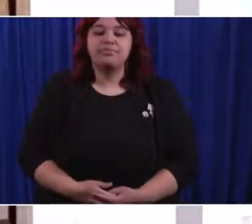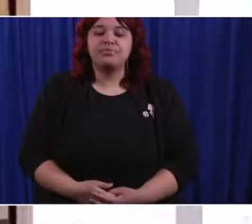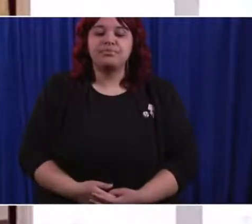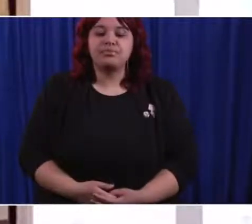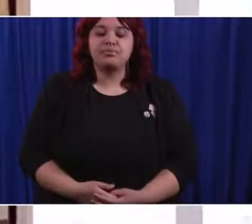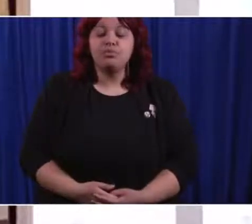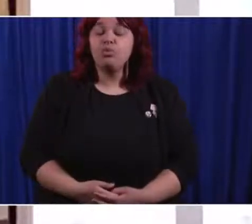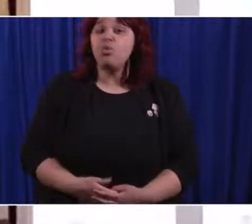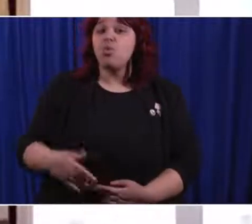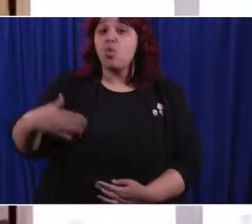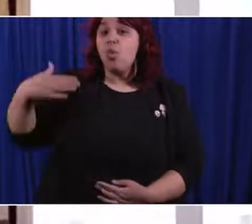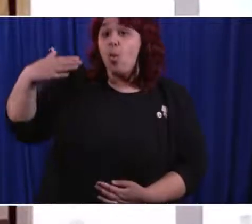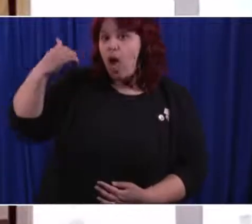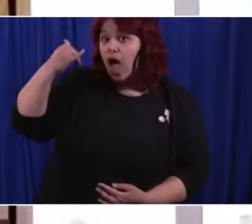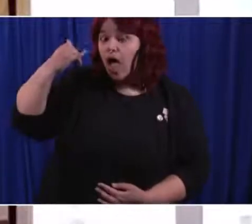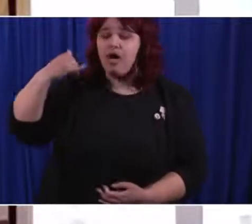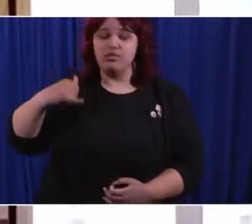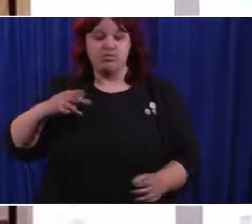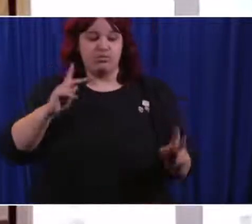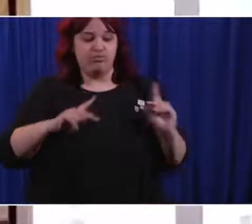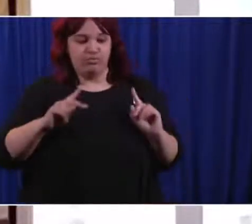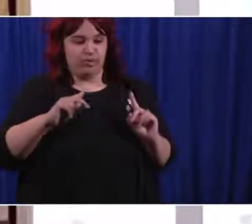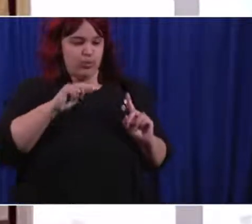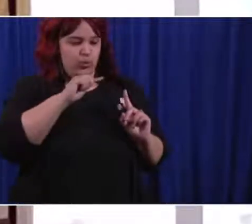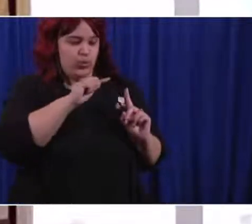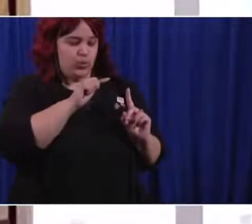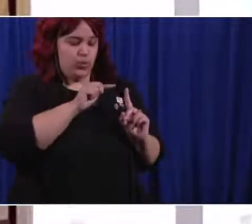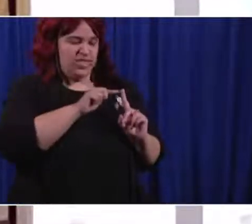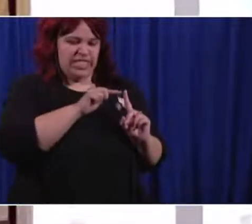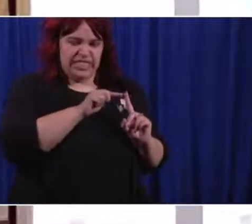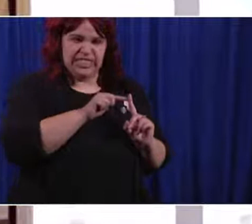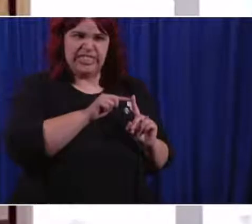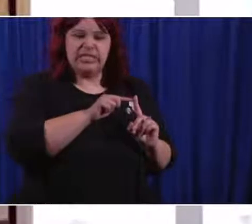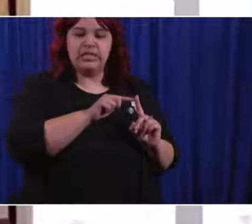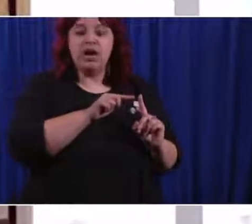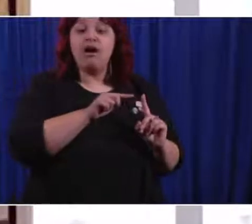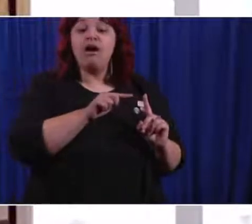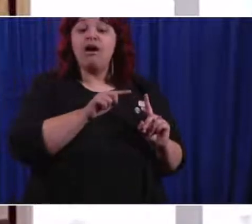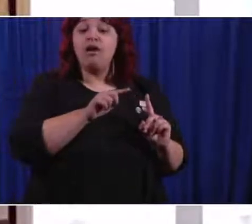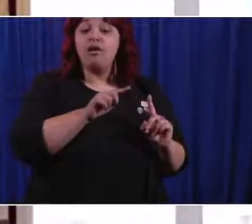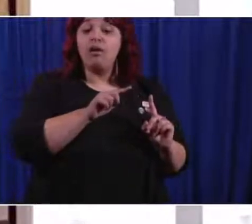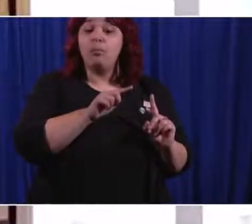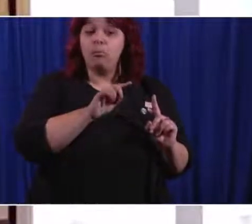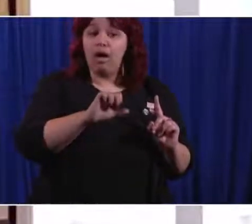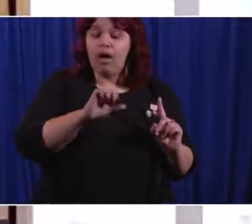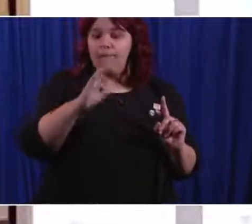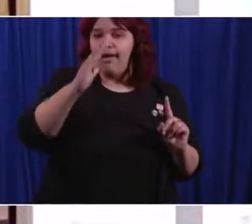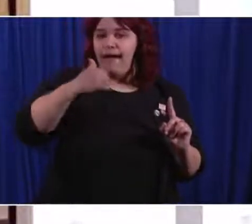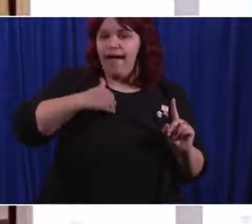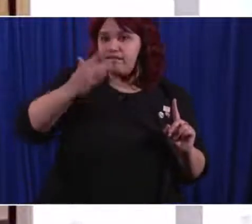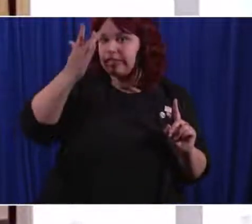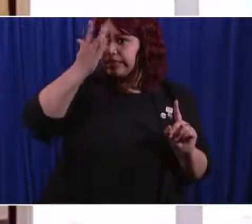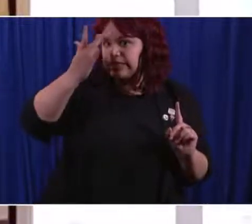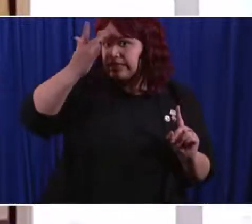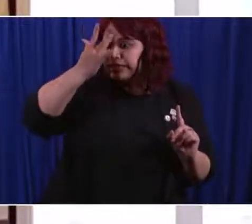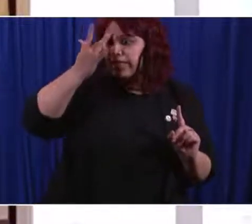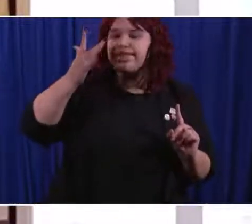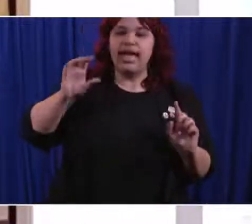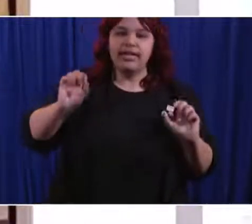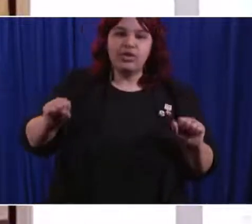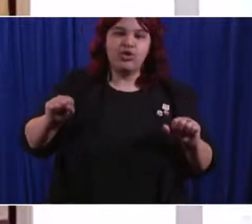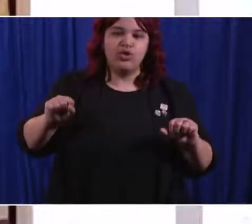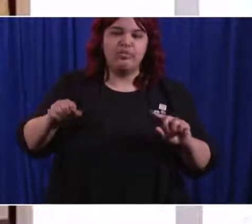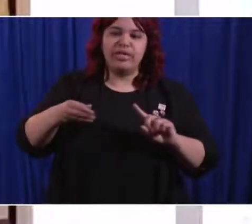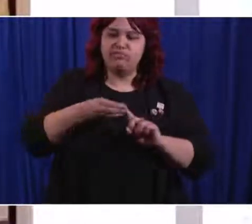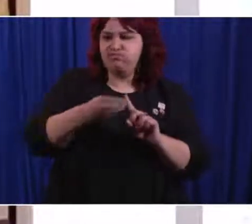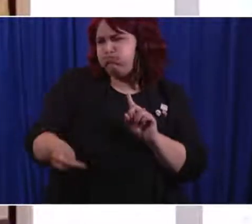have, or in the case of quarantine, may have but have not yet been shown to have a a contagious disease.